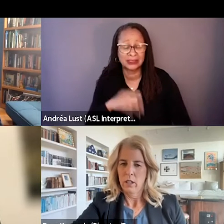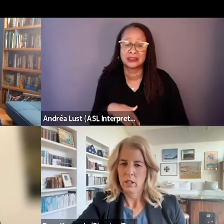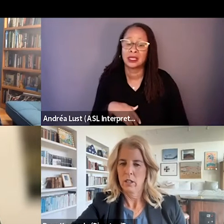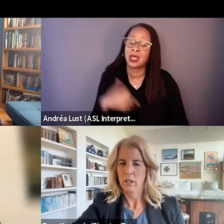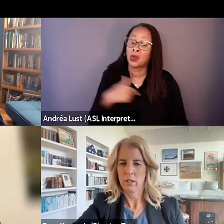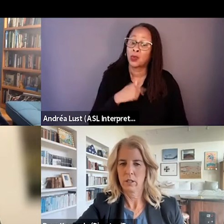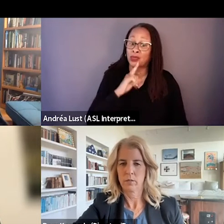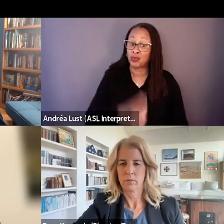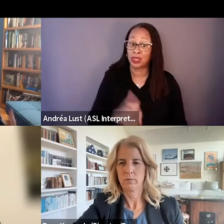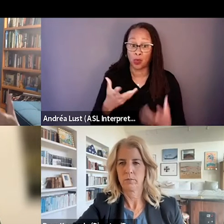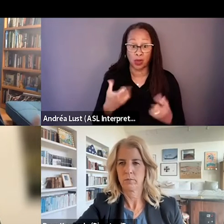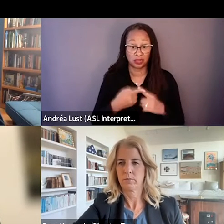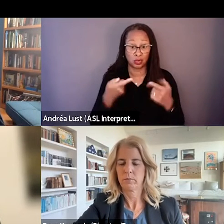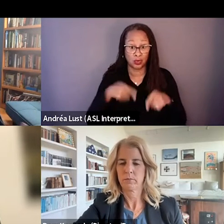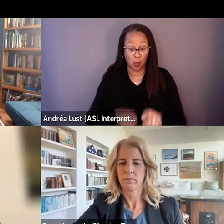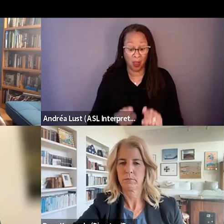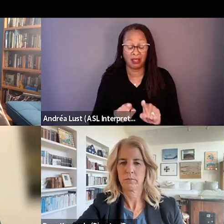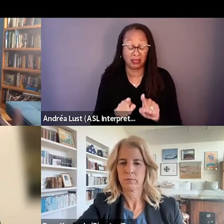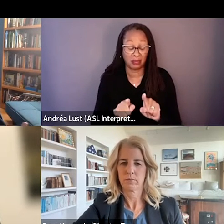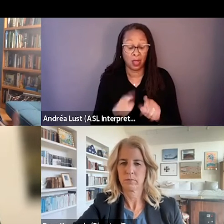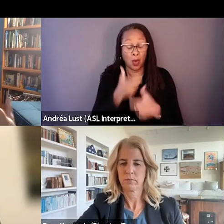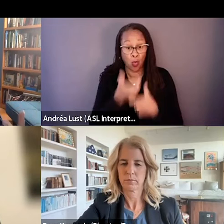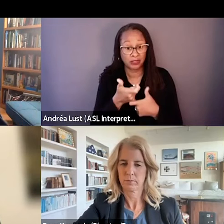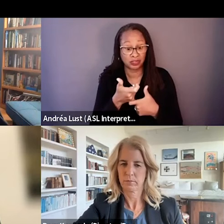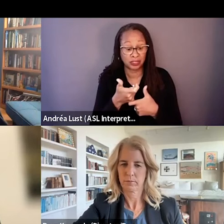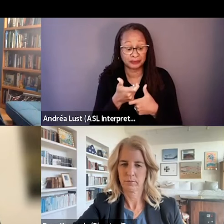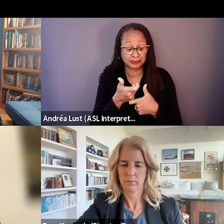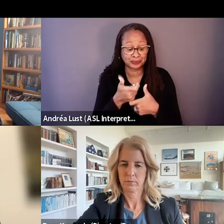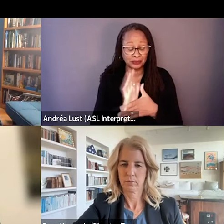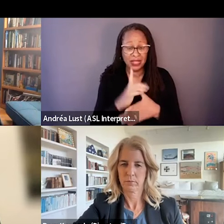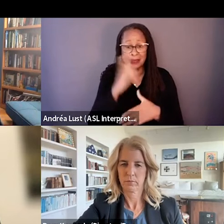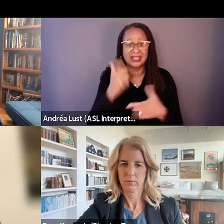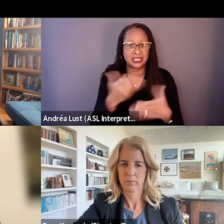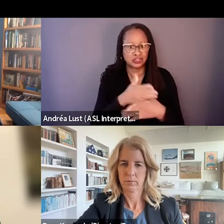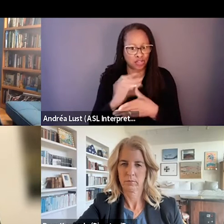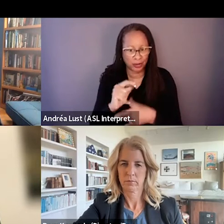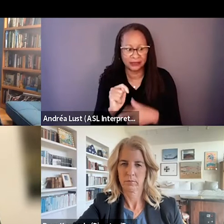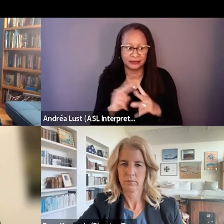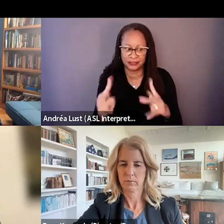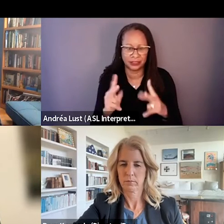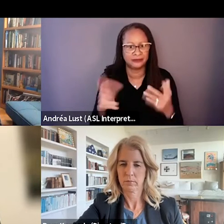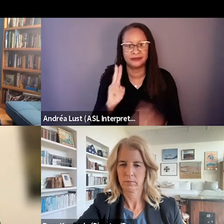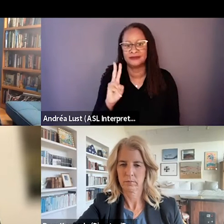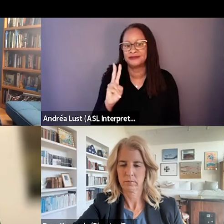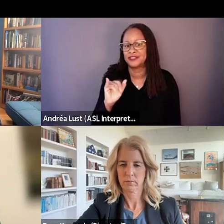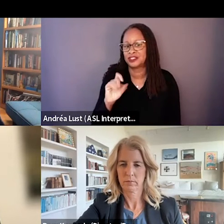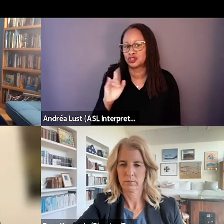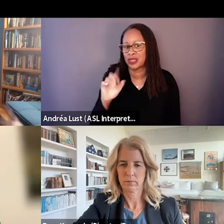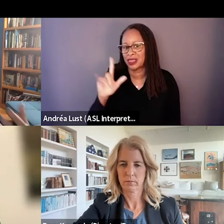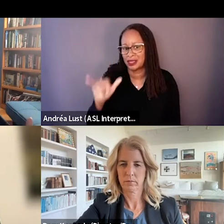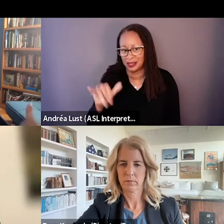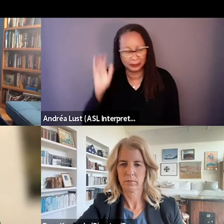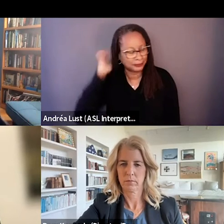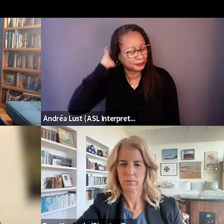we really seek to while watching the film because they tell it so viscerally and so effectively. But I can't, I would